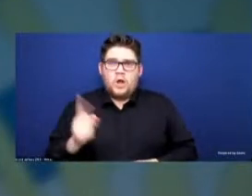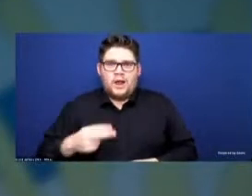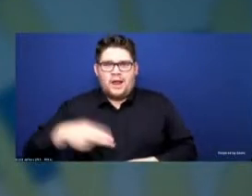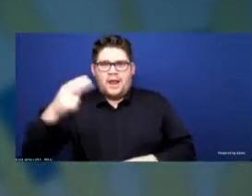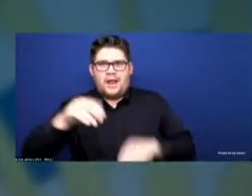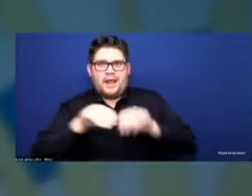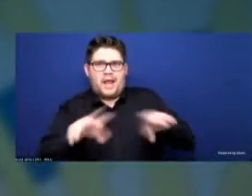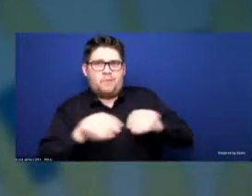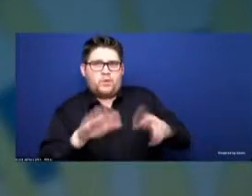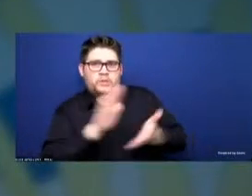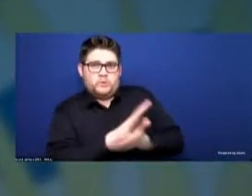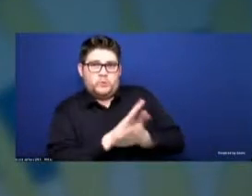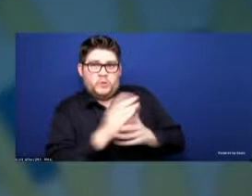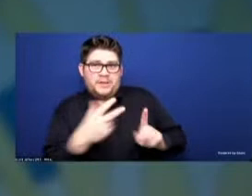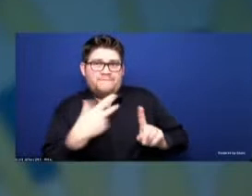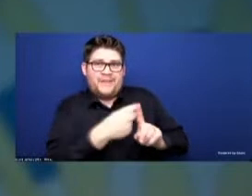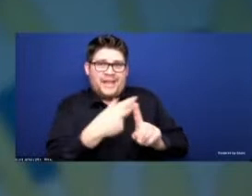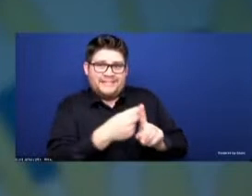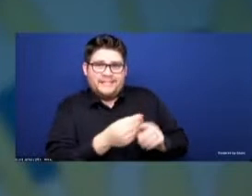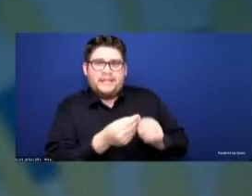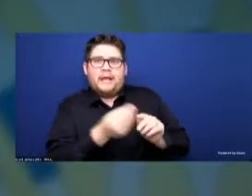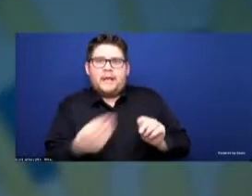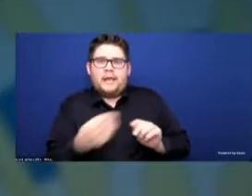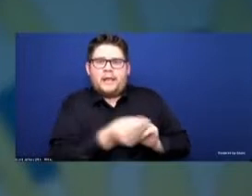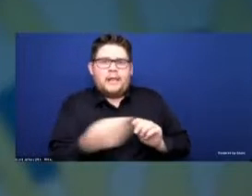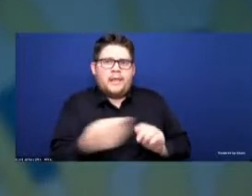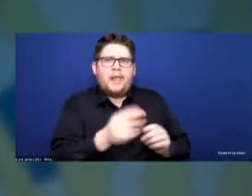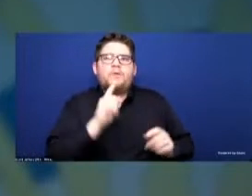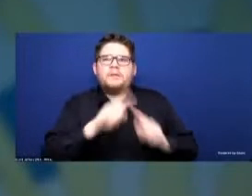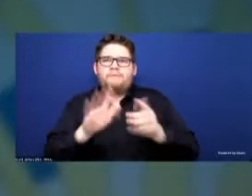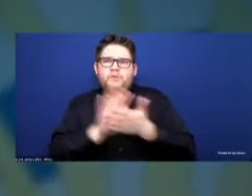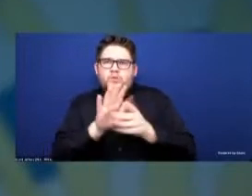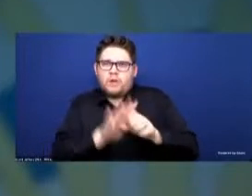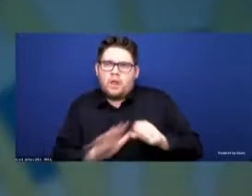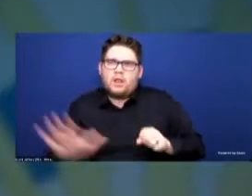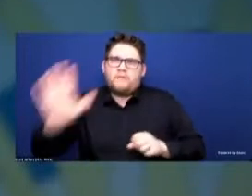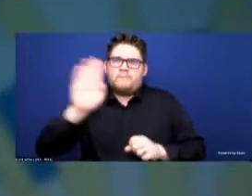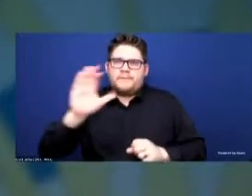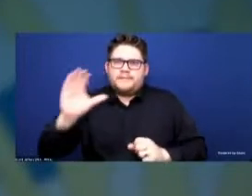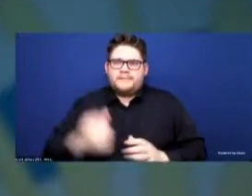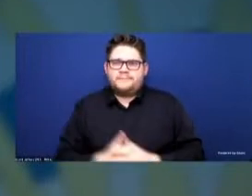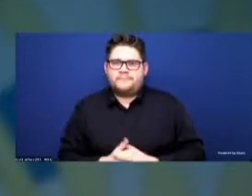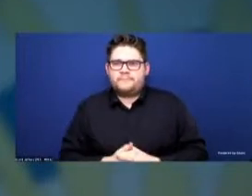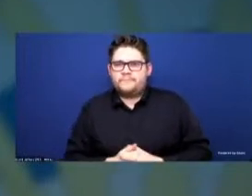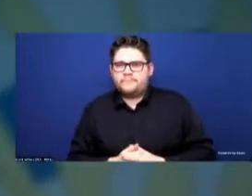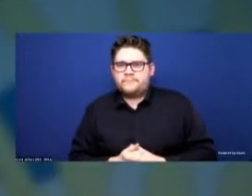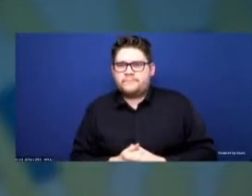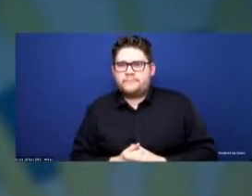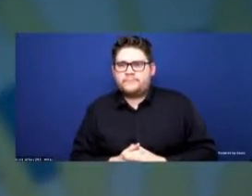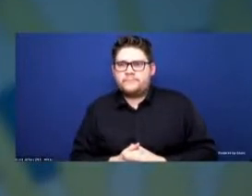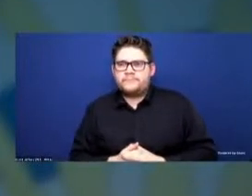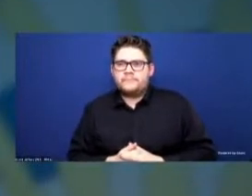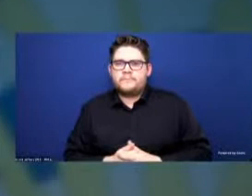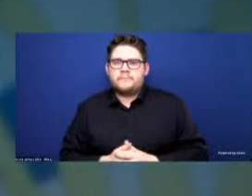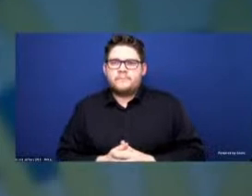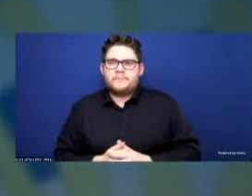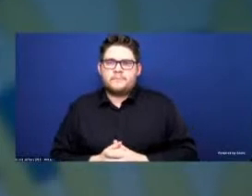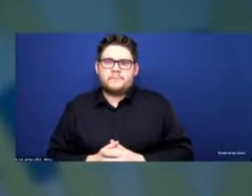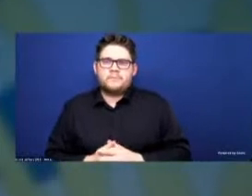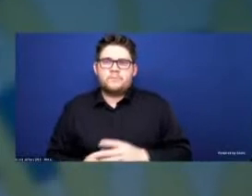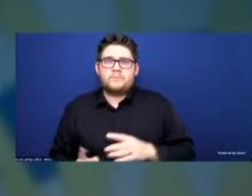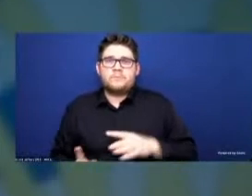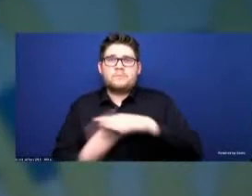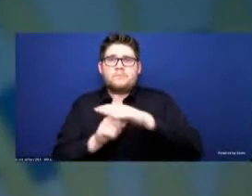COVID-19 cases in schools reflect what's going on in the community around them. Most of the cases in the school setting